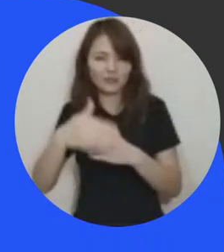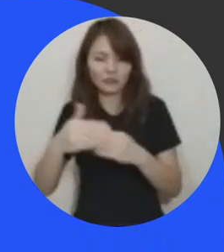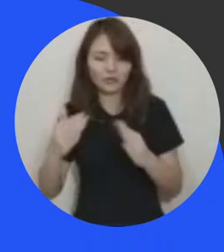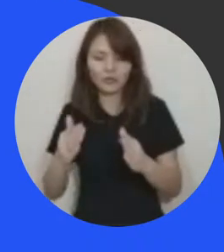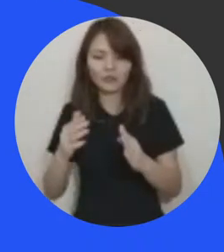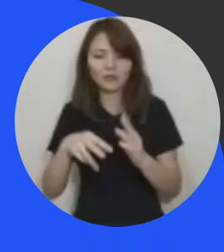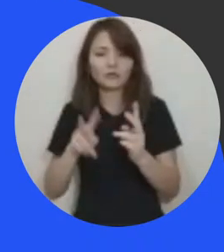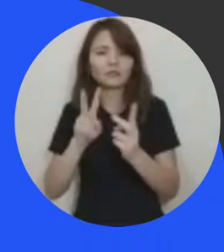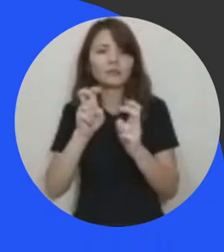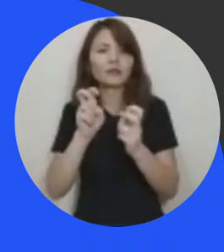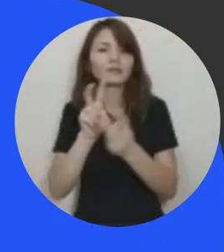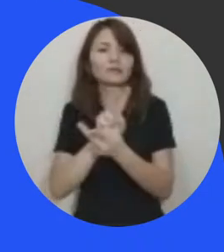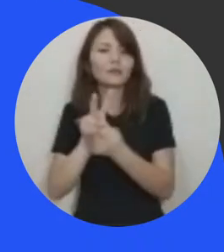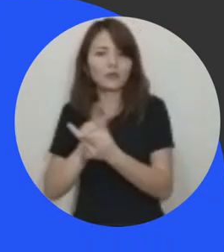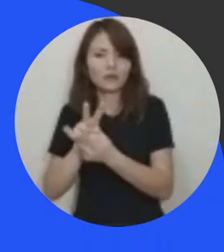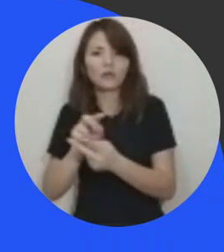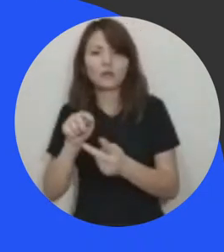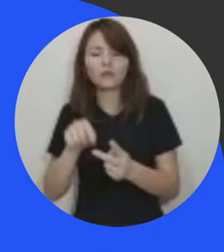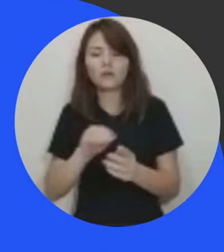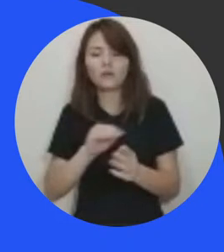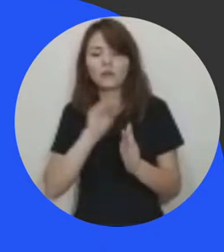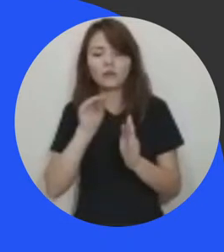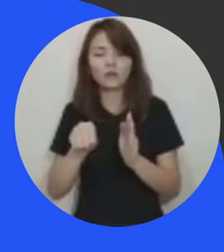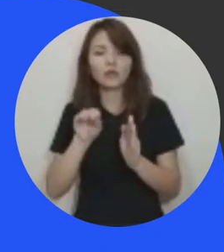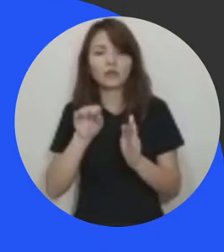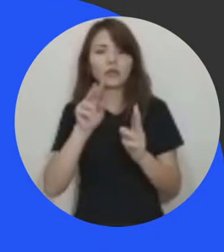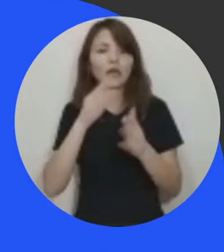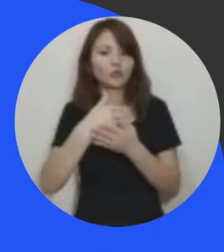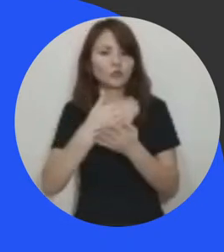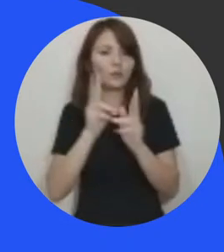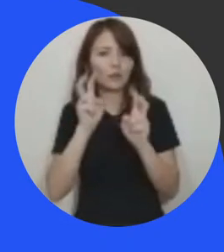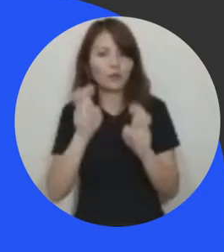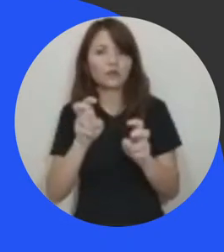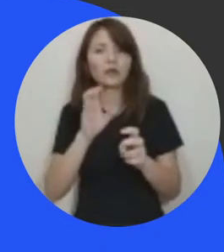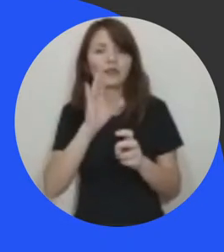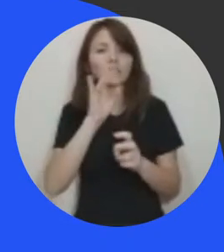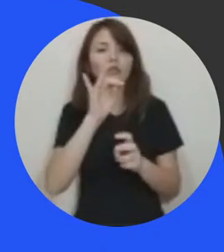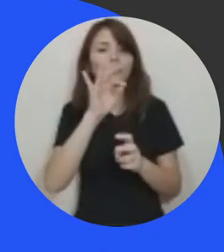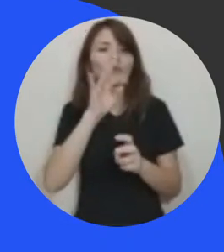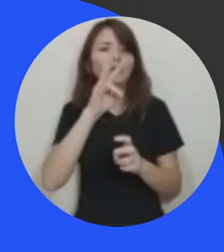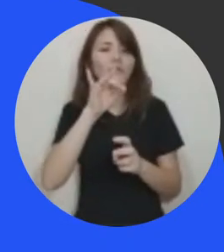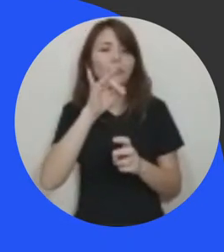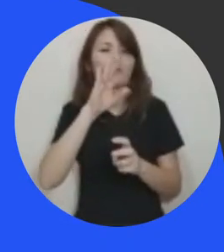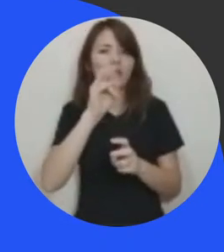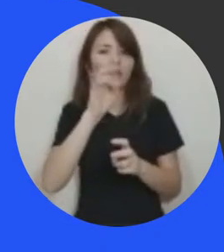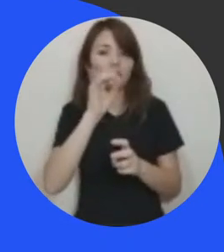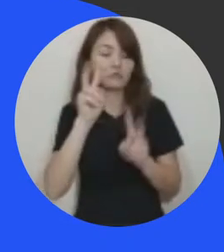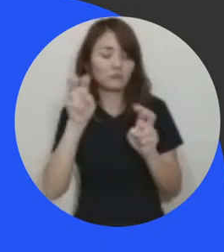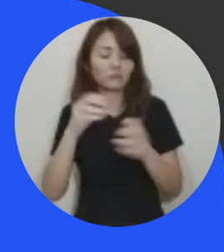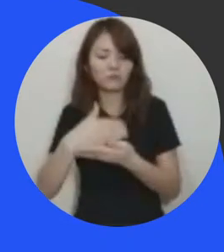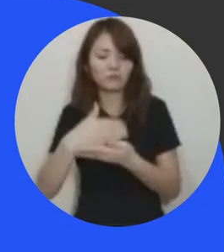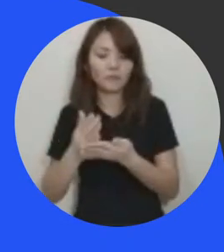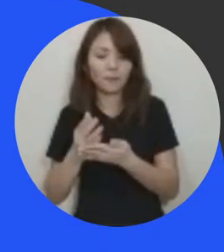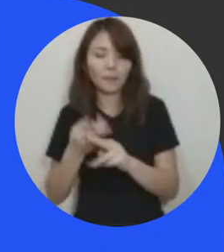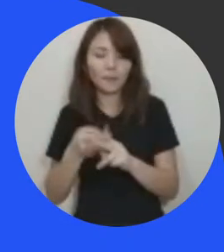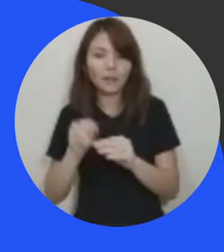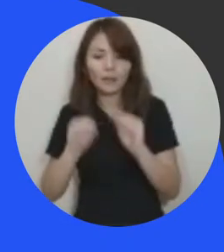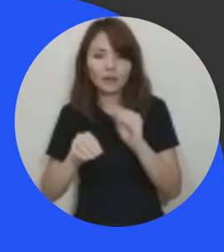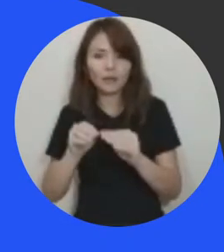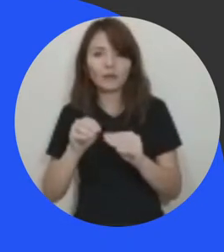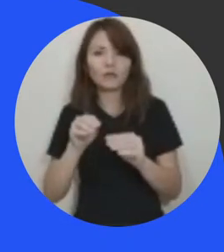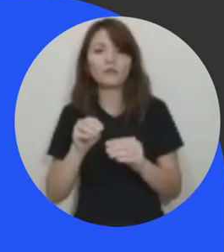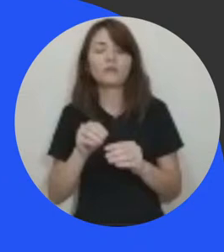nanopore instrument. And it's about the size of a stapler, an office stapler. So it's really